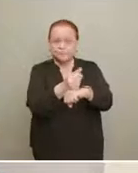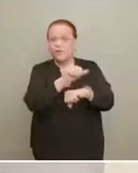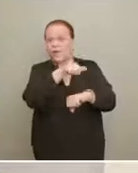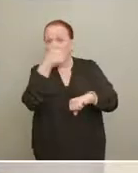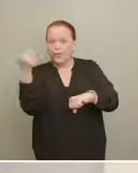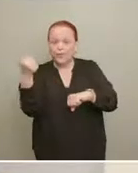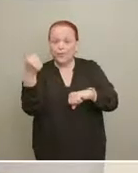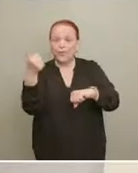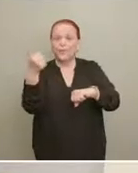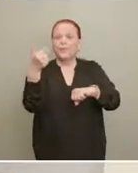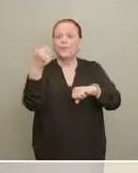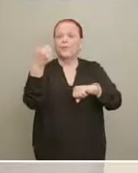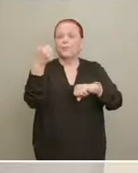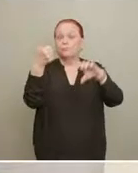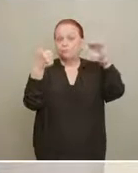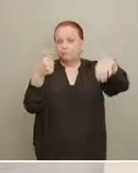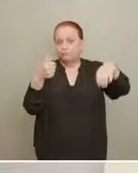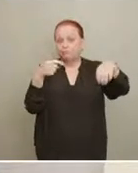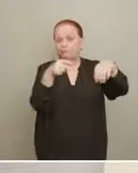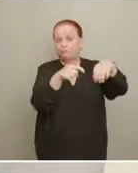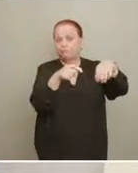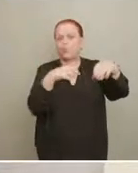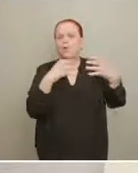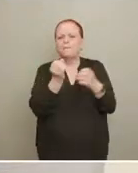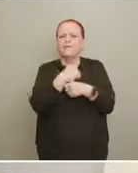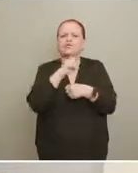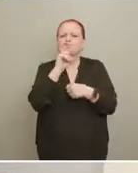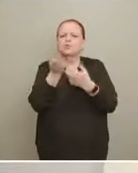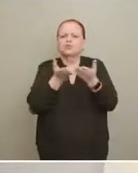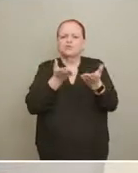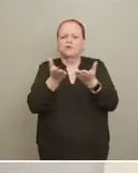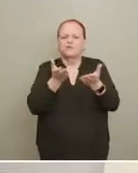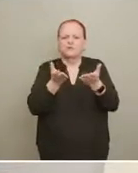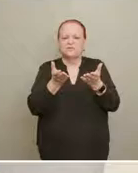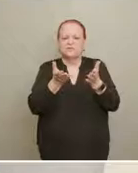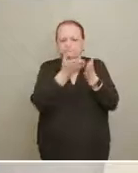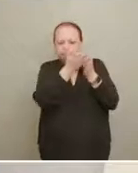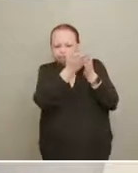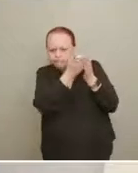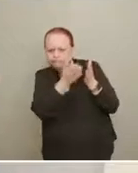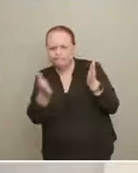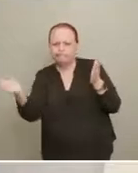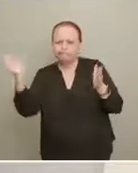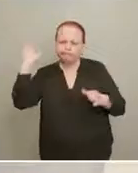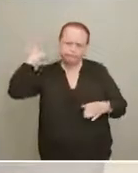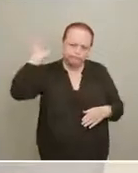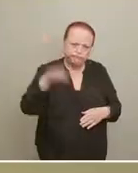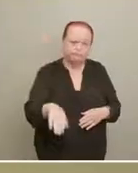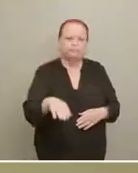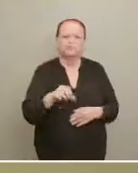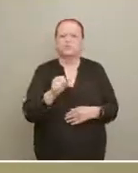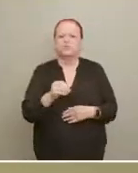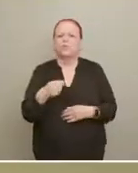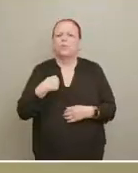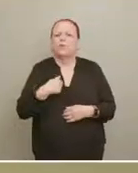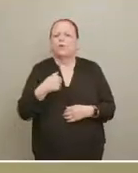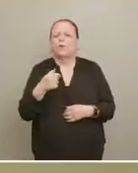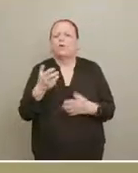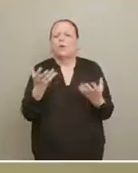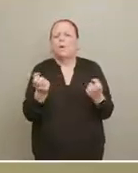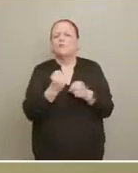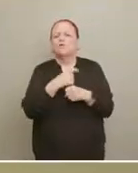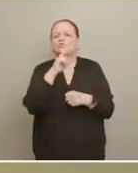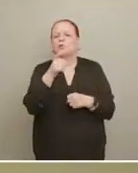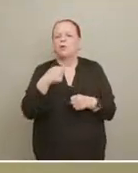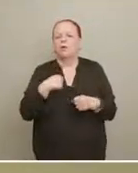and commitment to make sure services are available across the lifespan. And so that's the biggest need, is to make sure that we're available